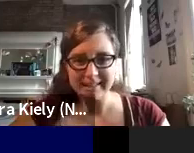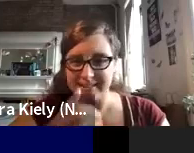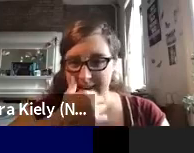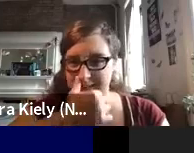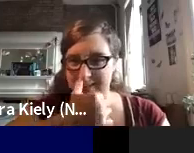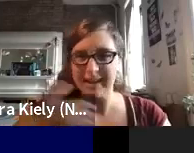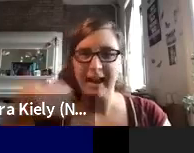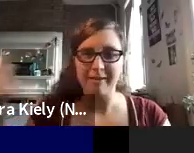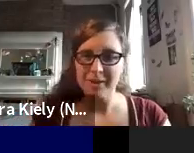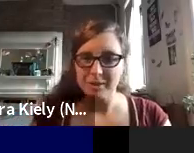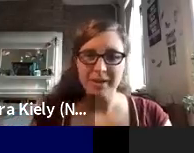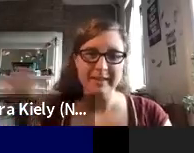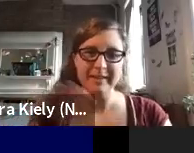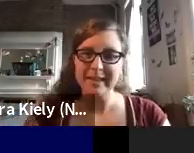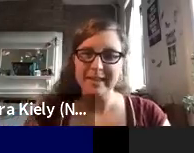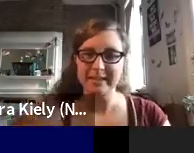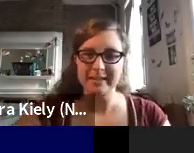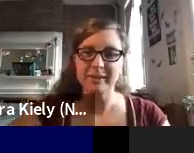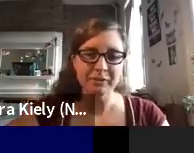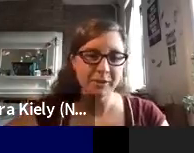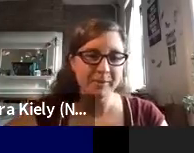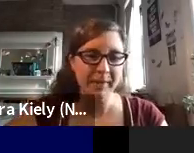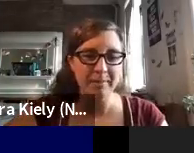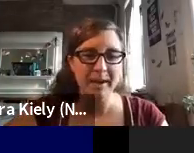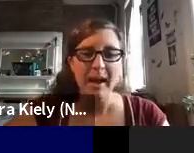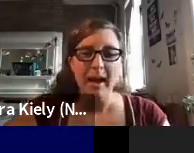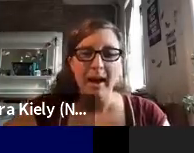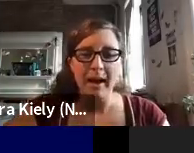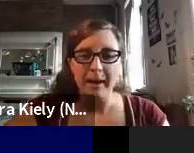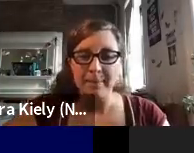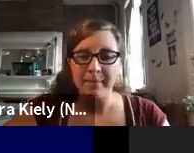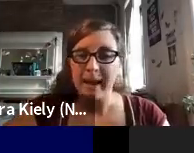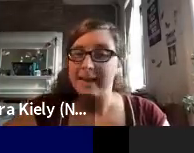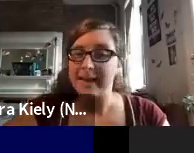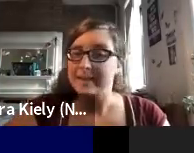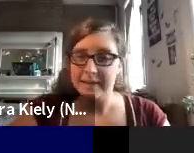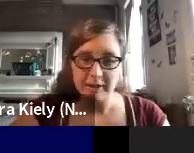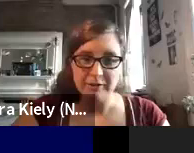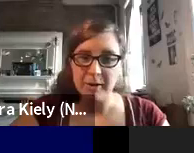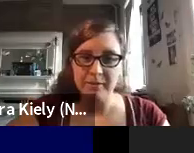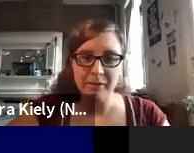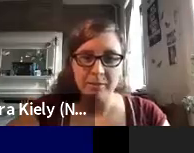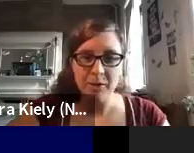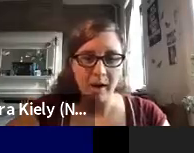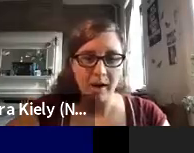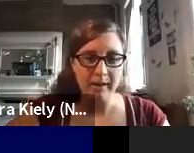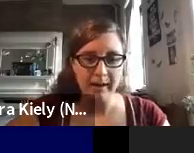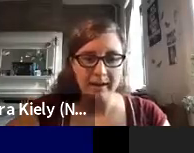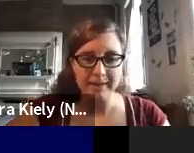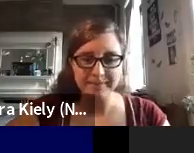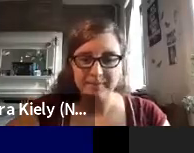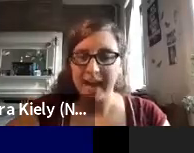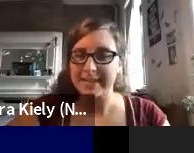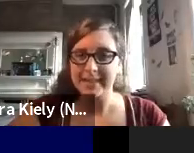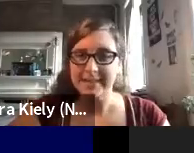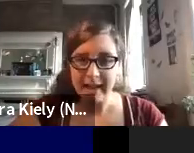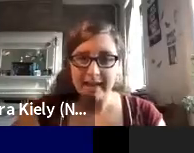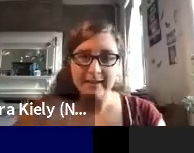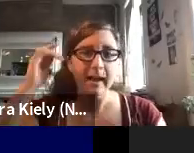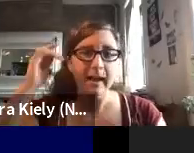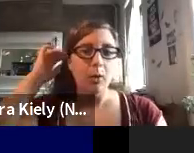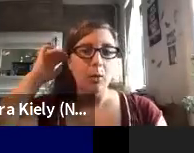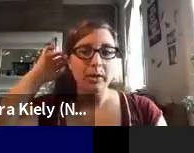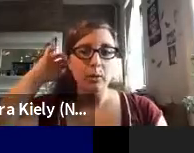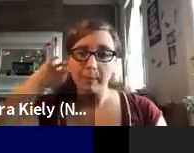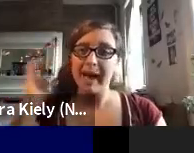We're really excited to have you here today to learn from them. And to hear from you all. As I